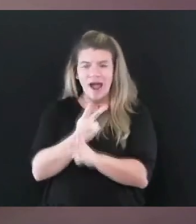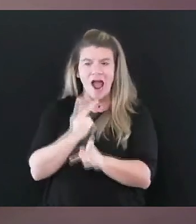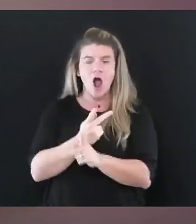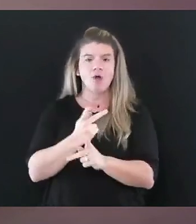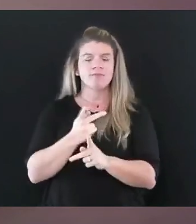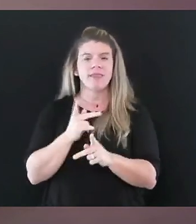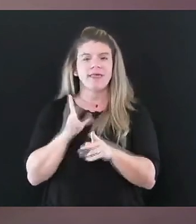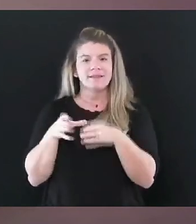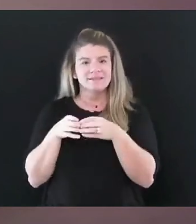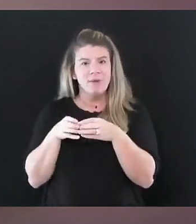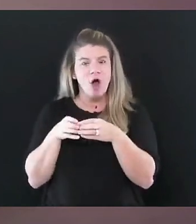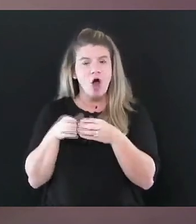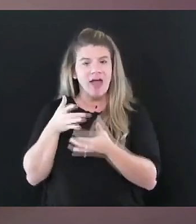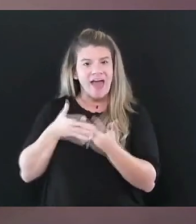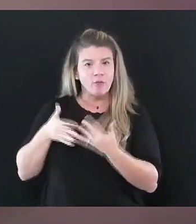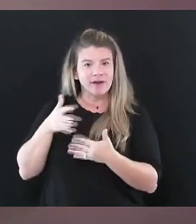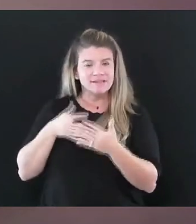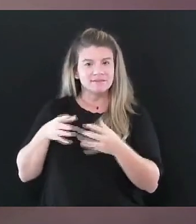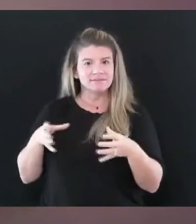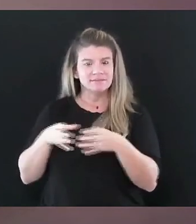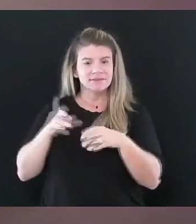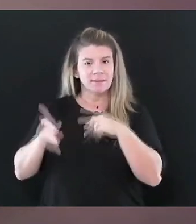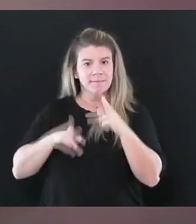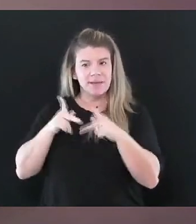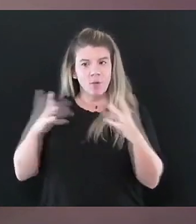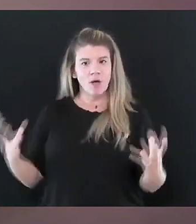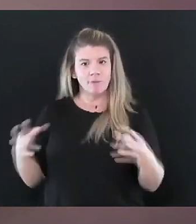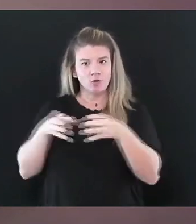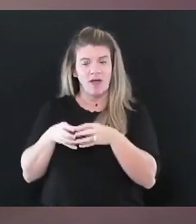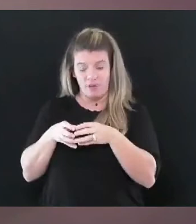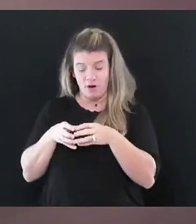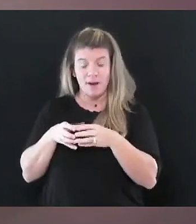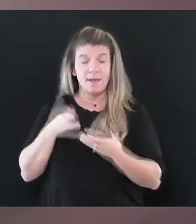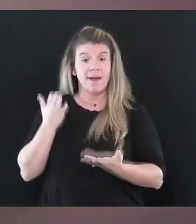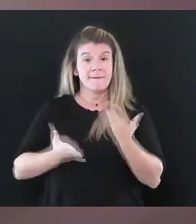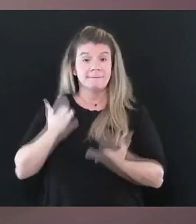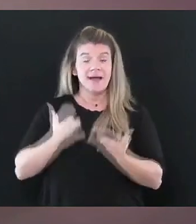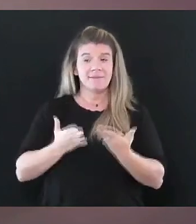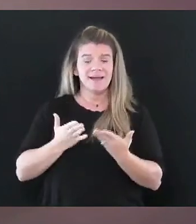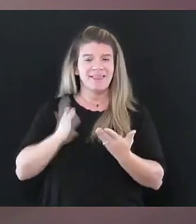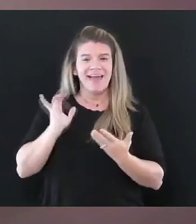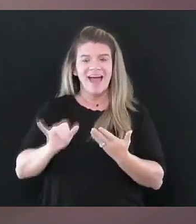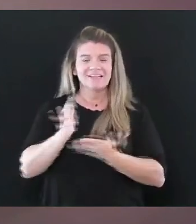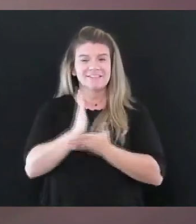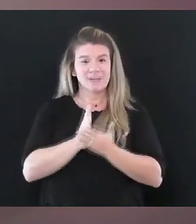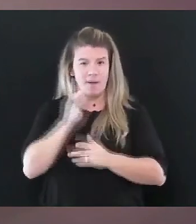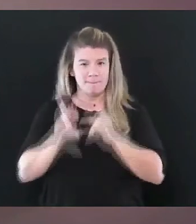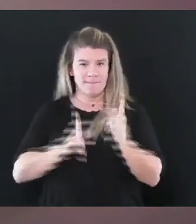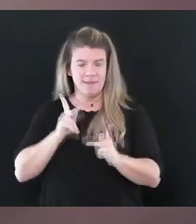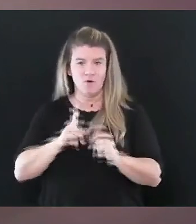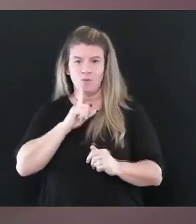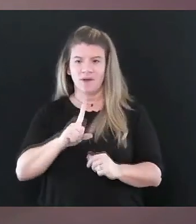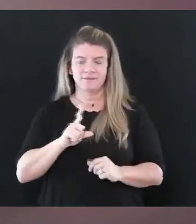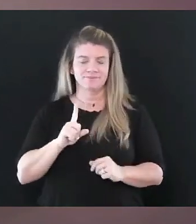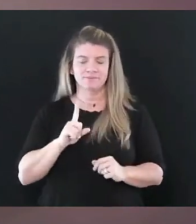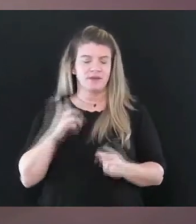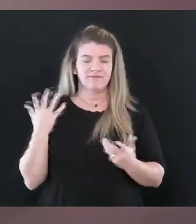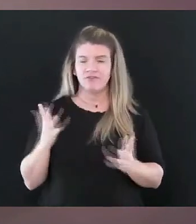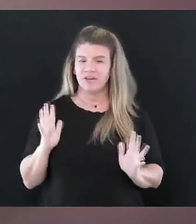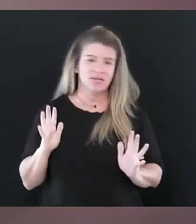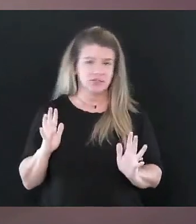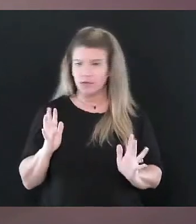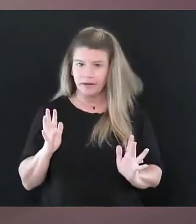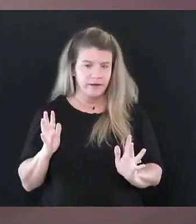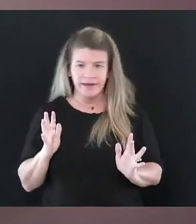gatherings, the people coming together, the fact that perhaps some people are tired of really either believing